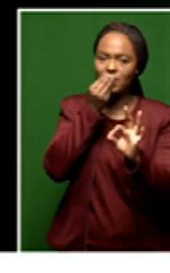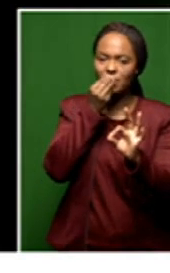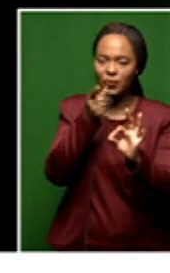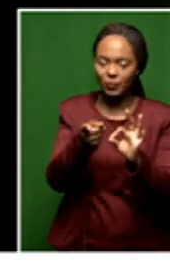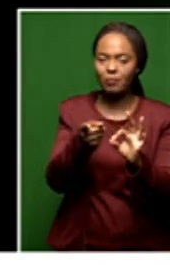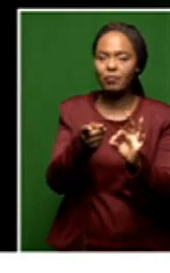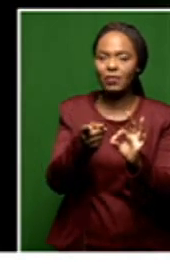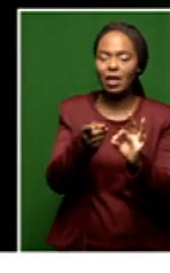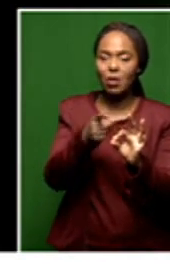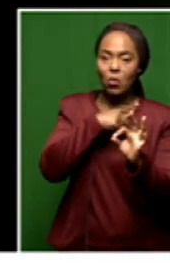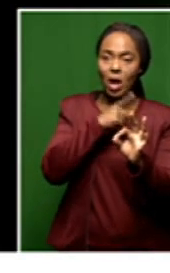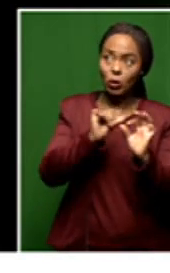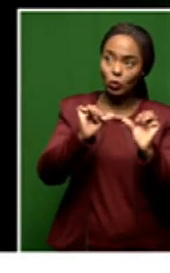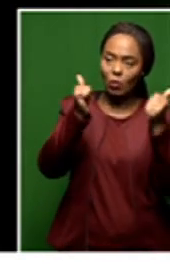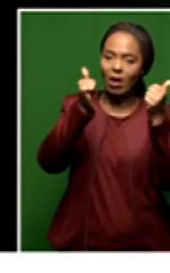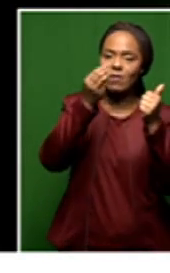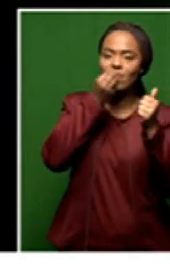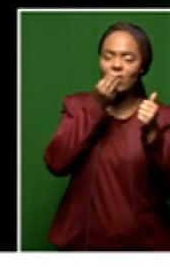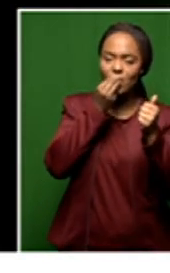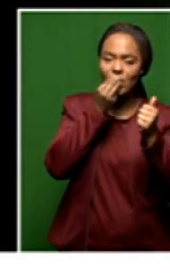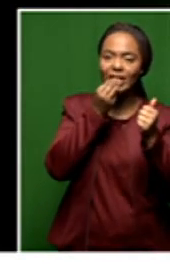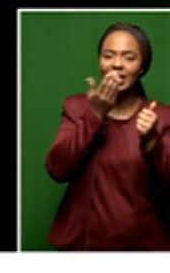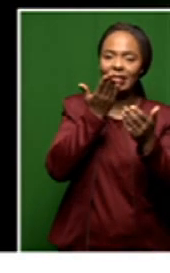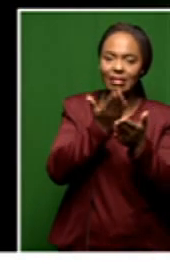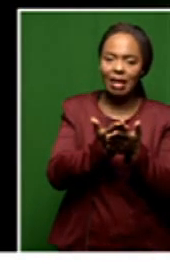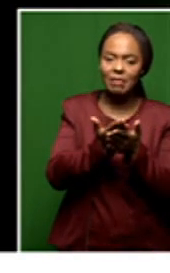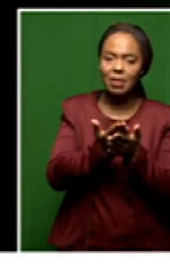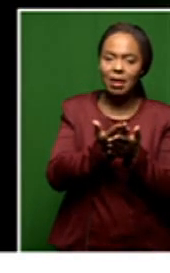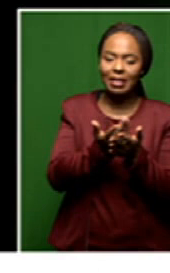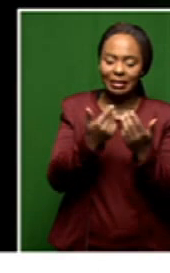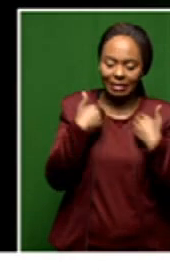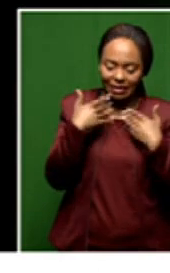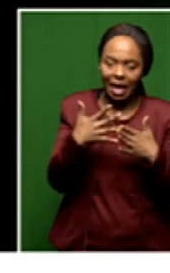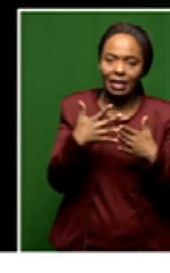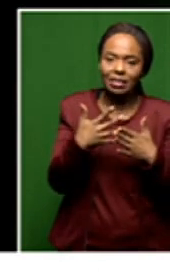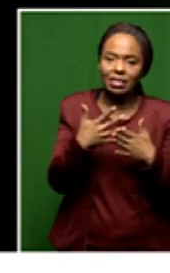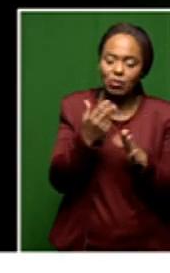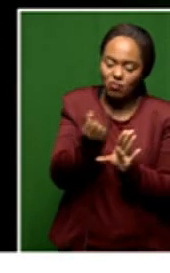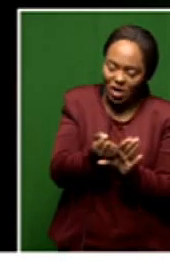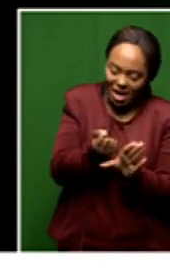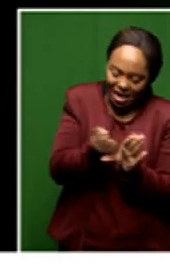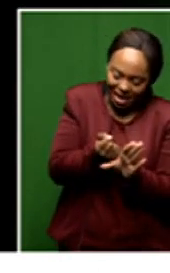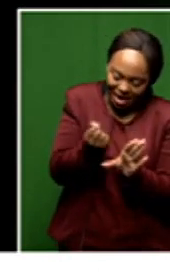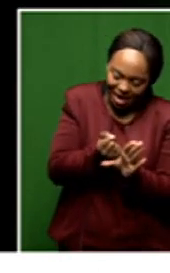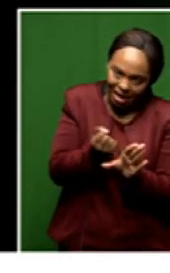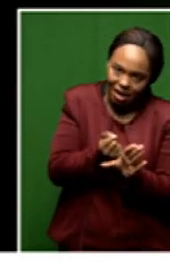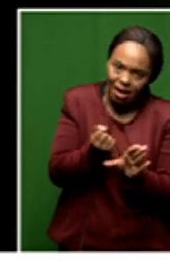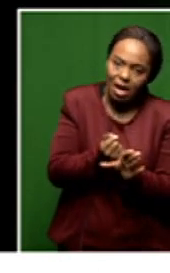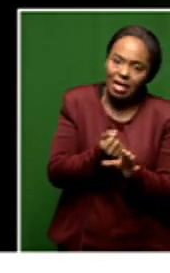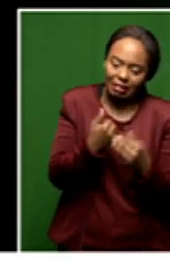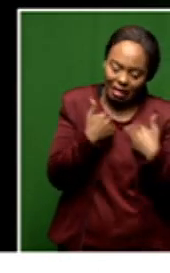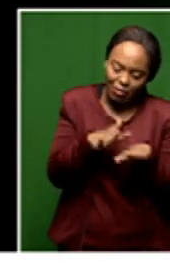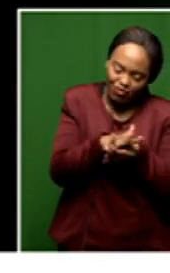that. It's creating, you can see the picture on the screen, it's creating food from scratch. It's creating our meals using